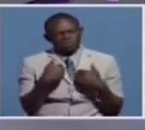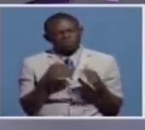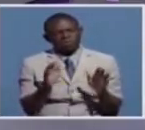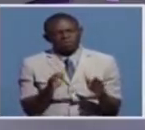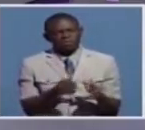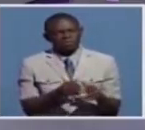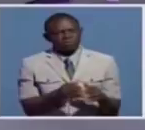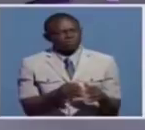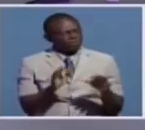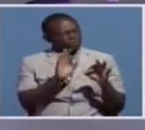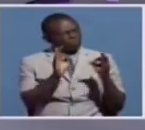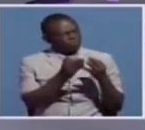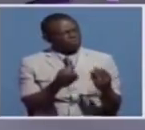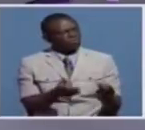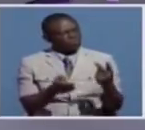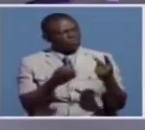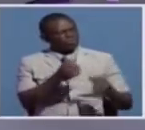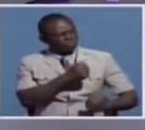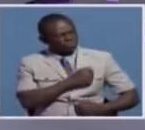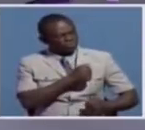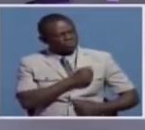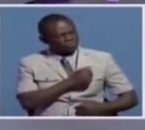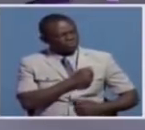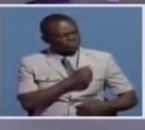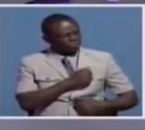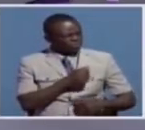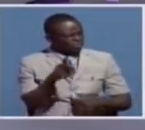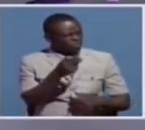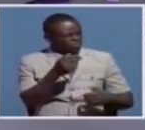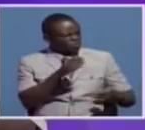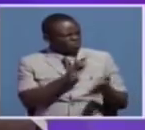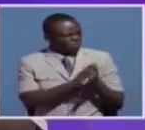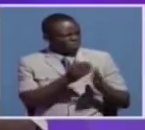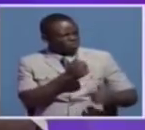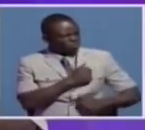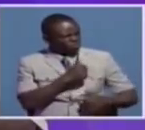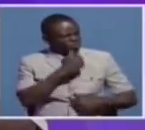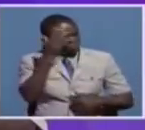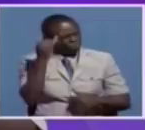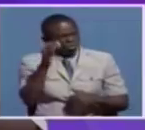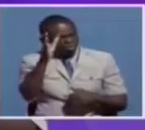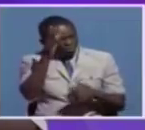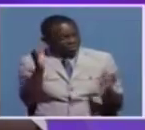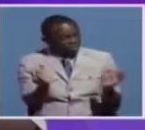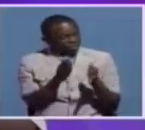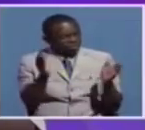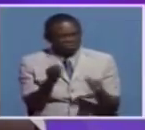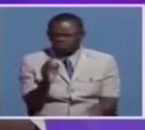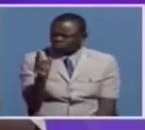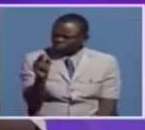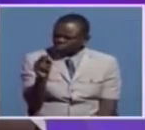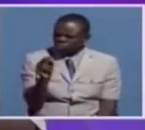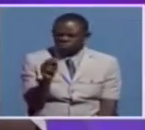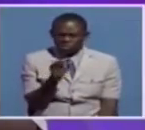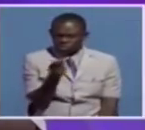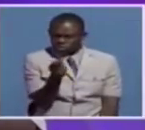military people in the family. 2 military Was that people. inspired by your father? Not at all. I think that at school they were in